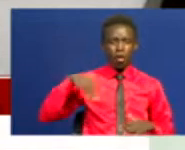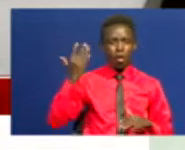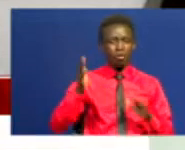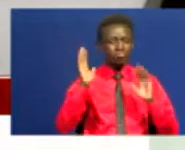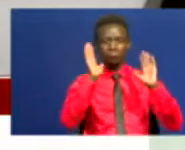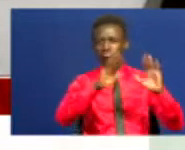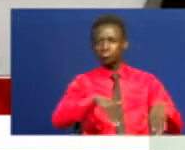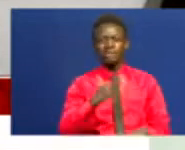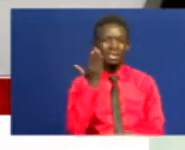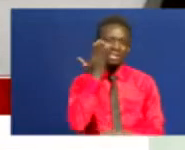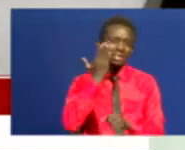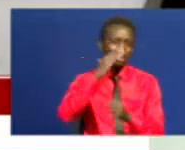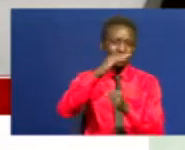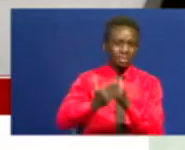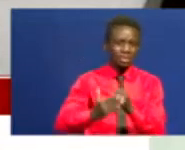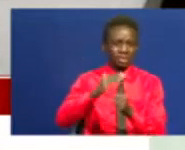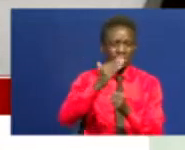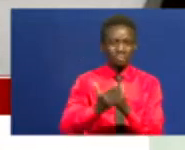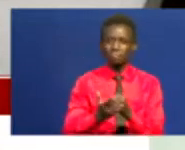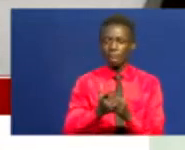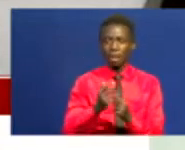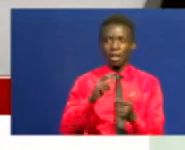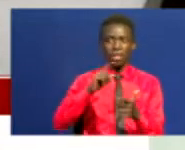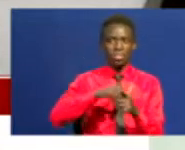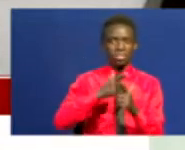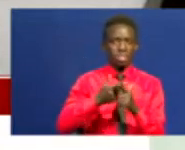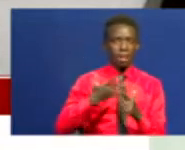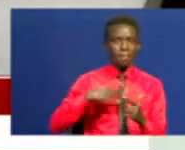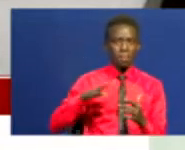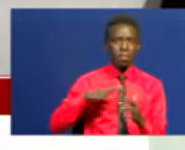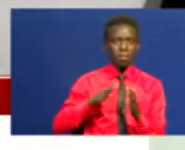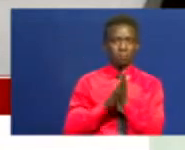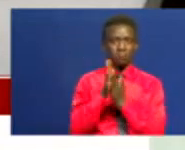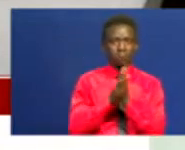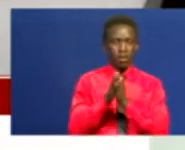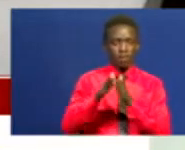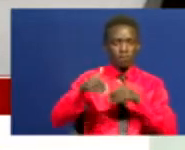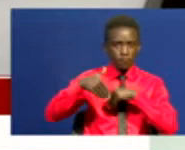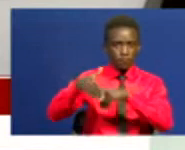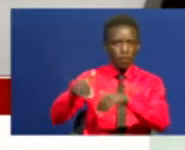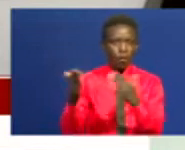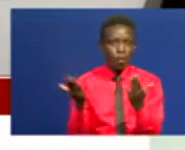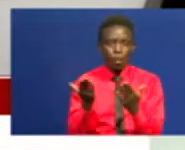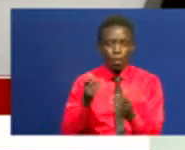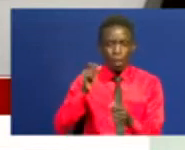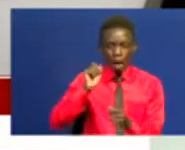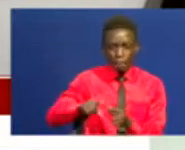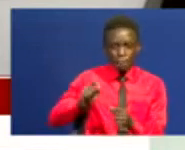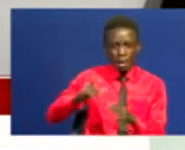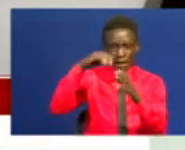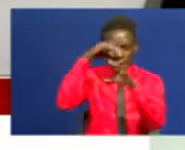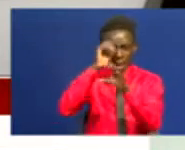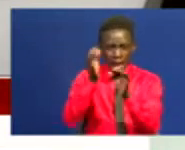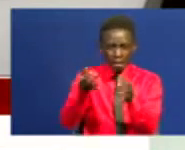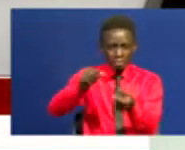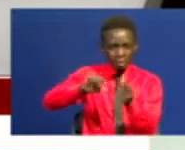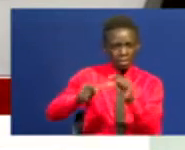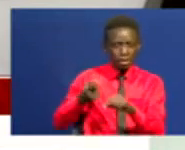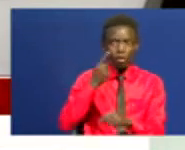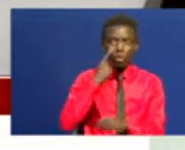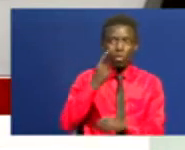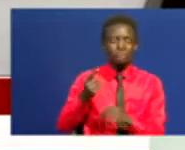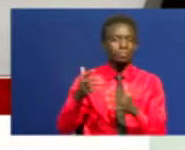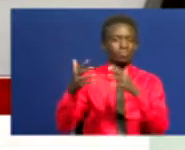meat and embracing plant-based meat substitutes. In Europe and North America, outlets selling burgers,